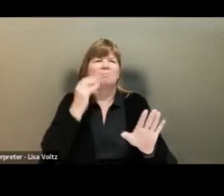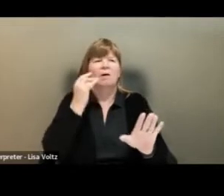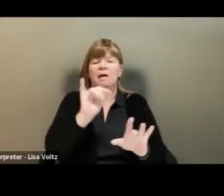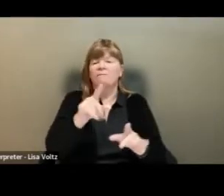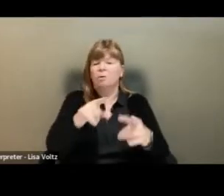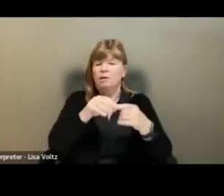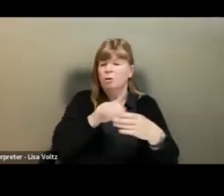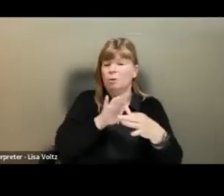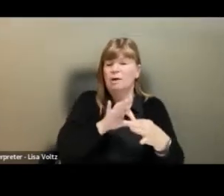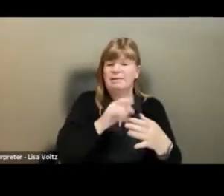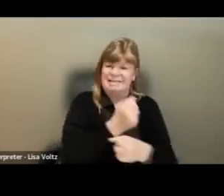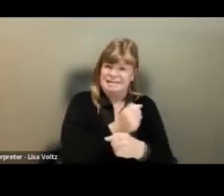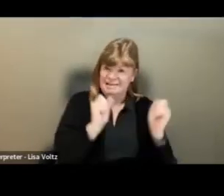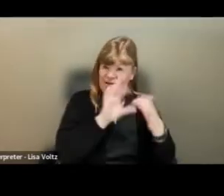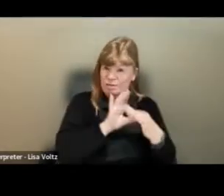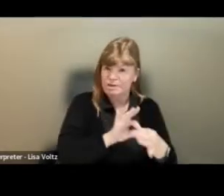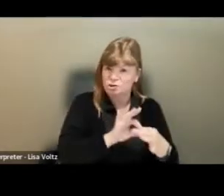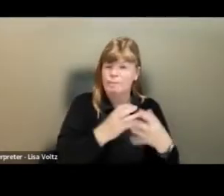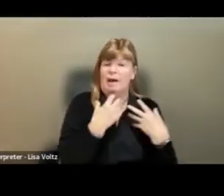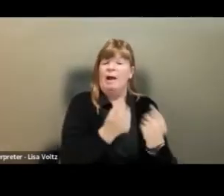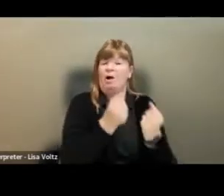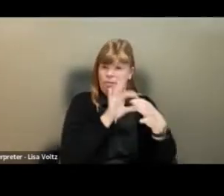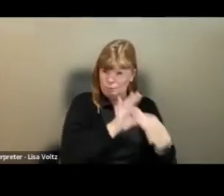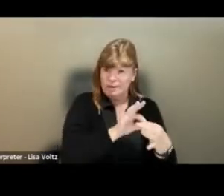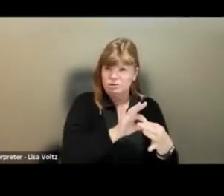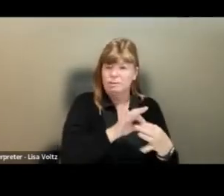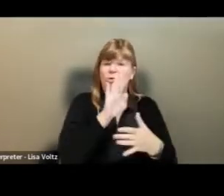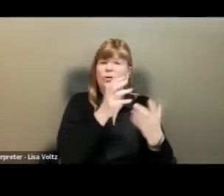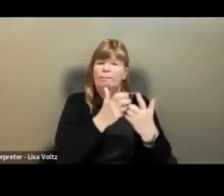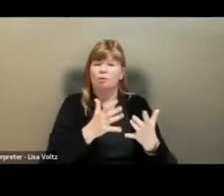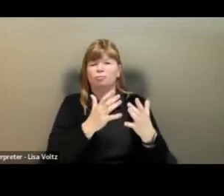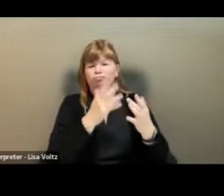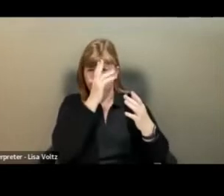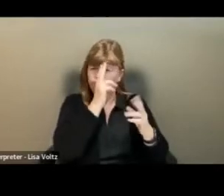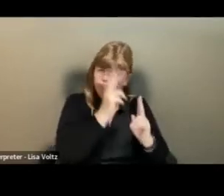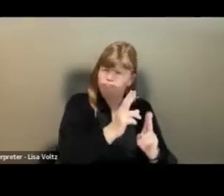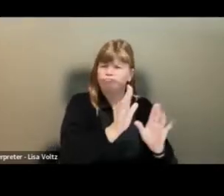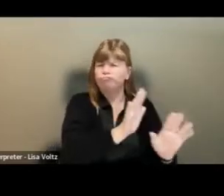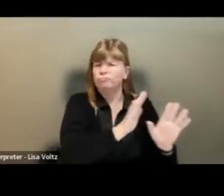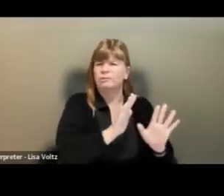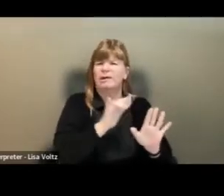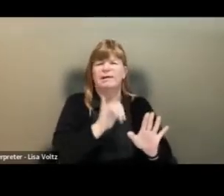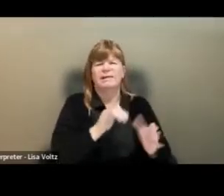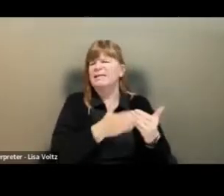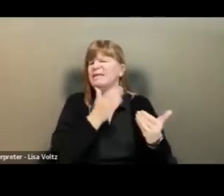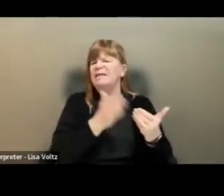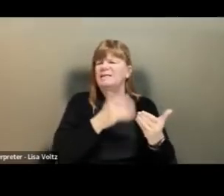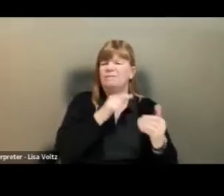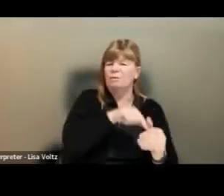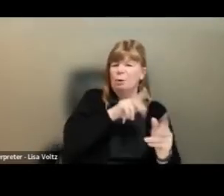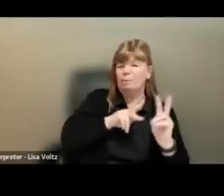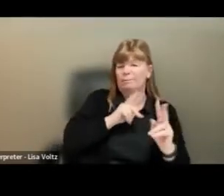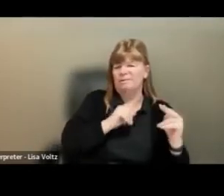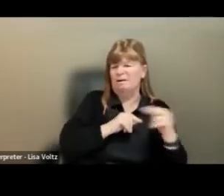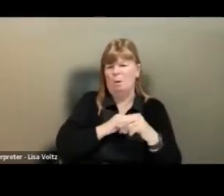you are in a safe relationship and a healthy relationship where your partner treats you respectfully, it's very, very easy for people to say, I